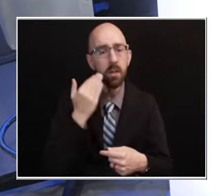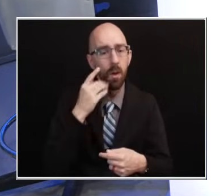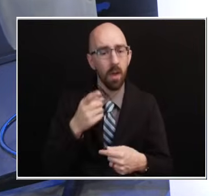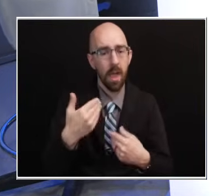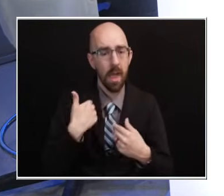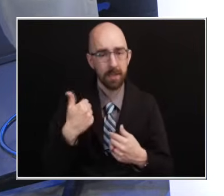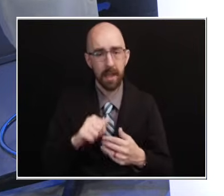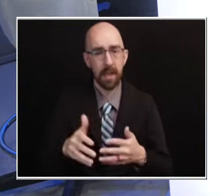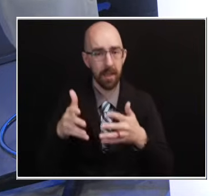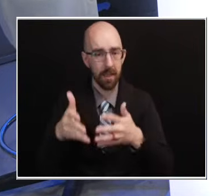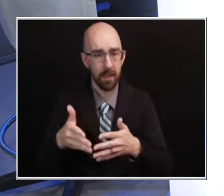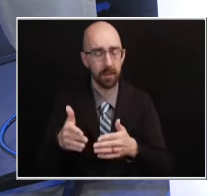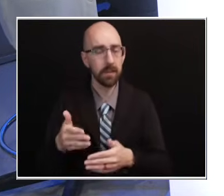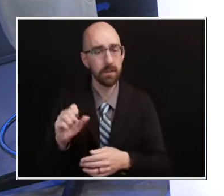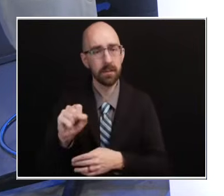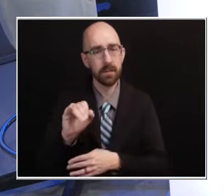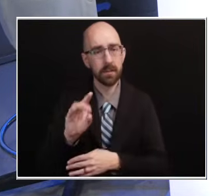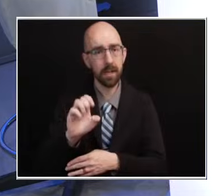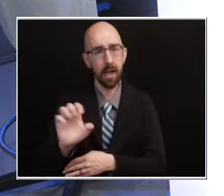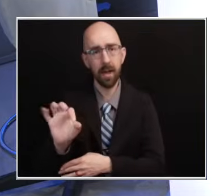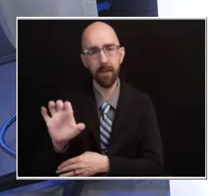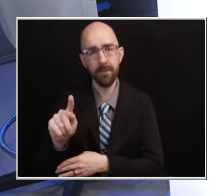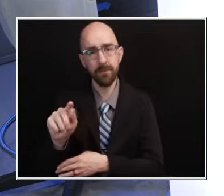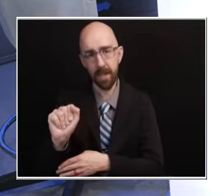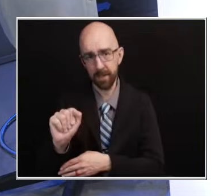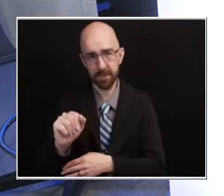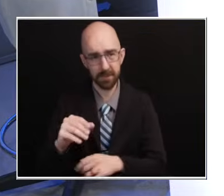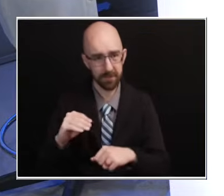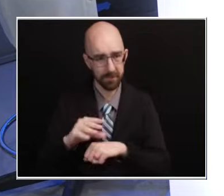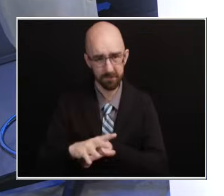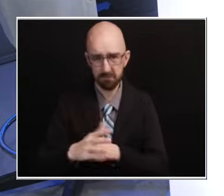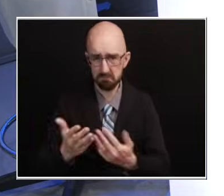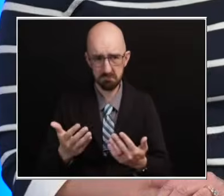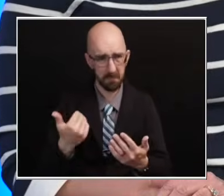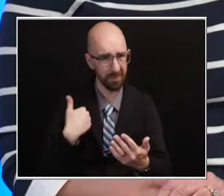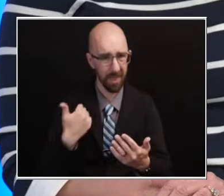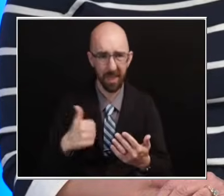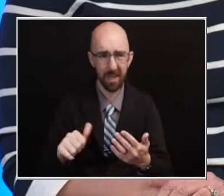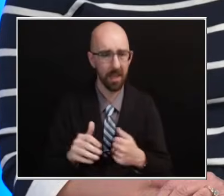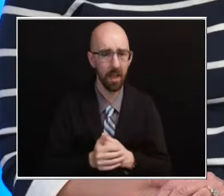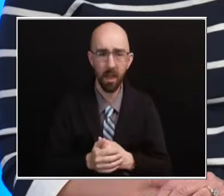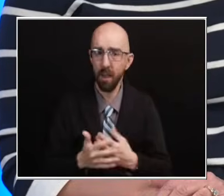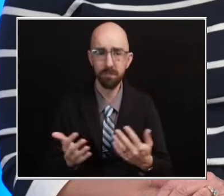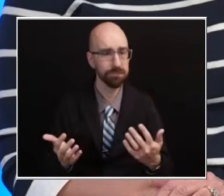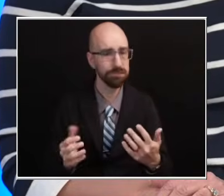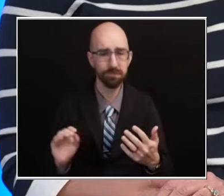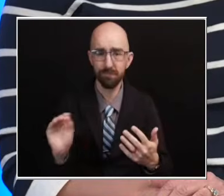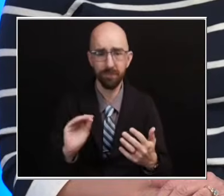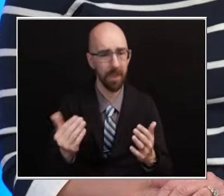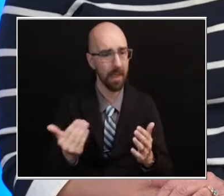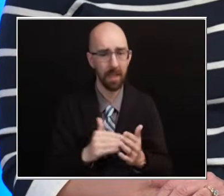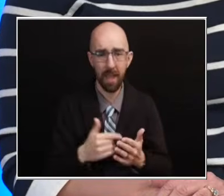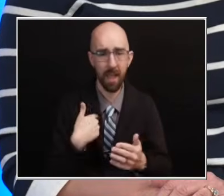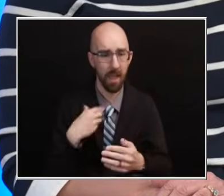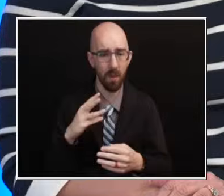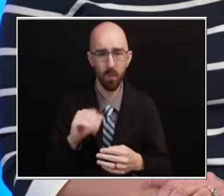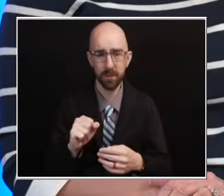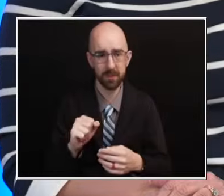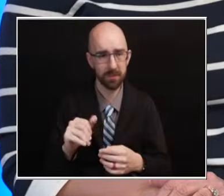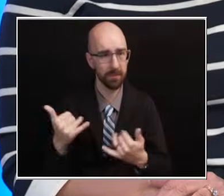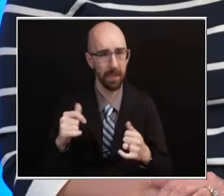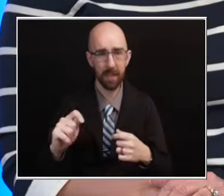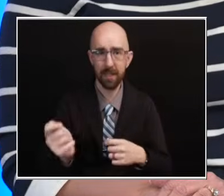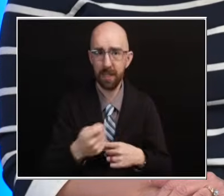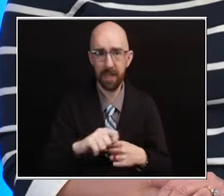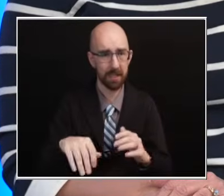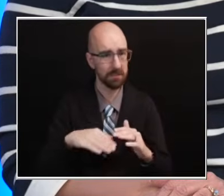side effects. I don't think you do you? None. Again, I was, back playing tennis within 4